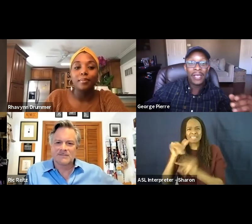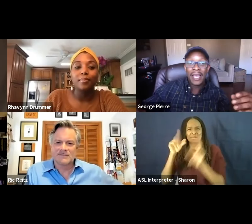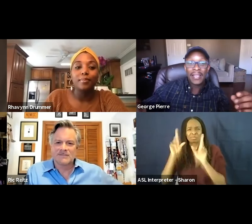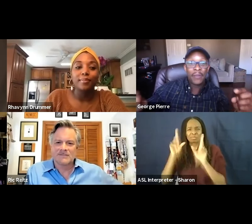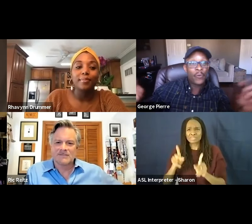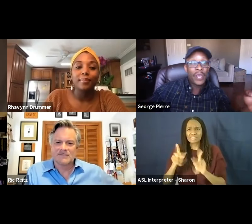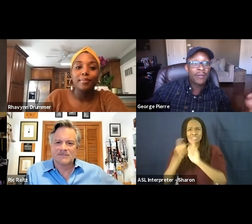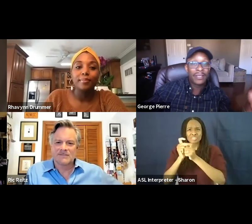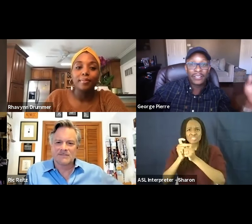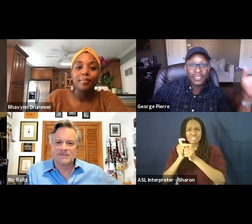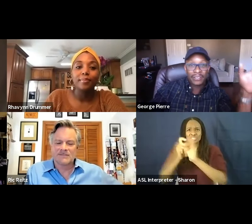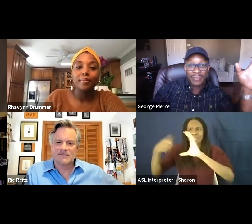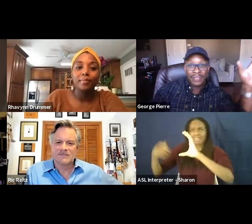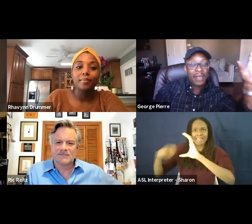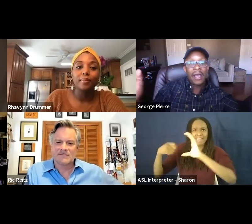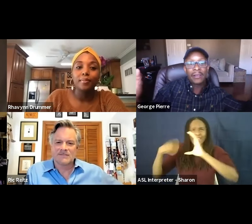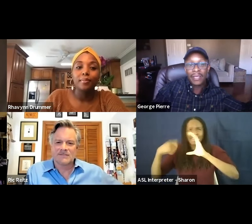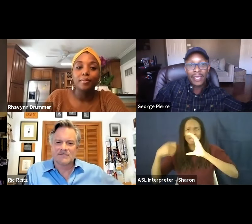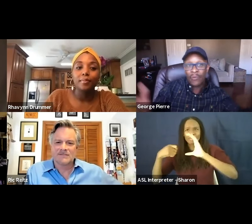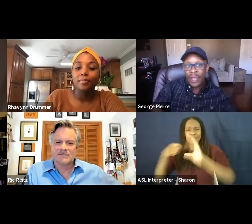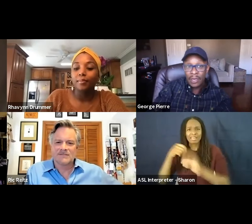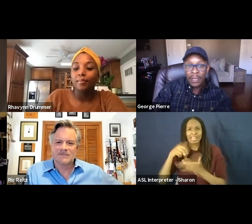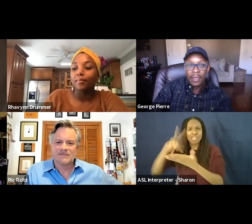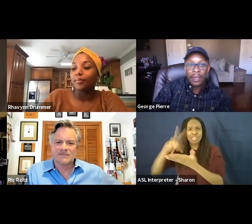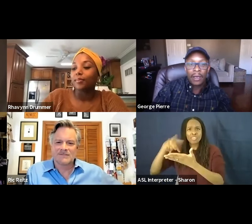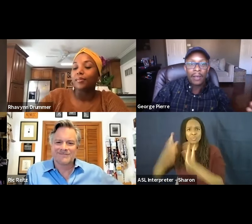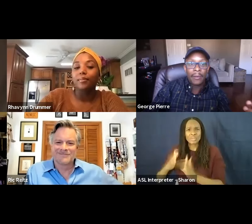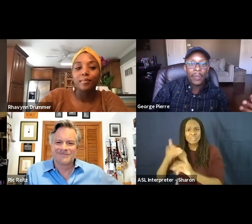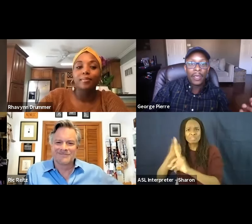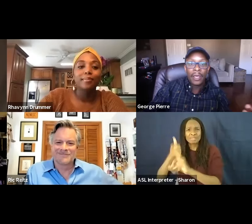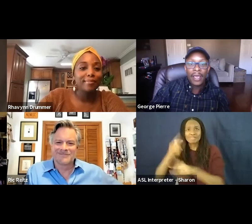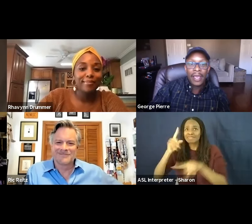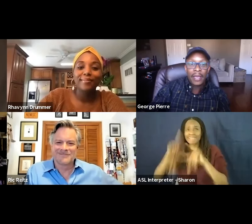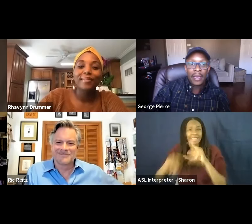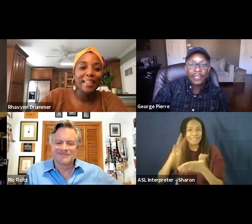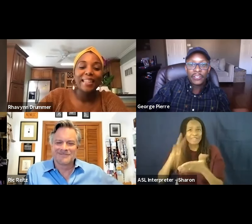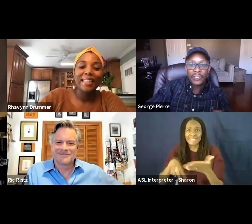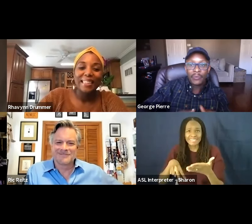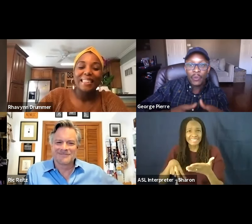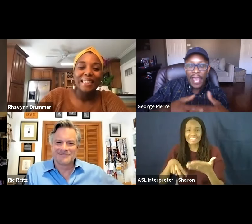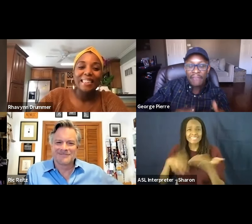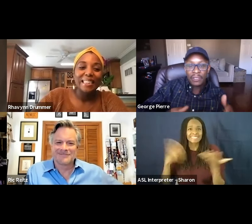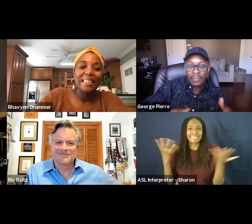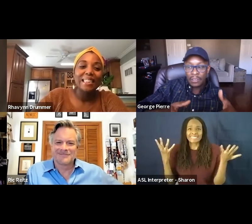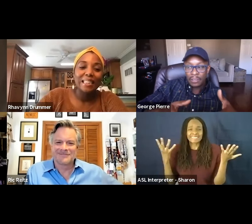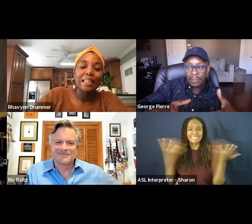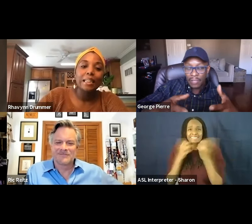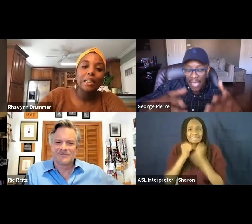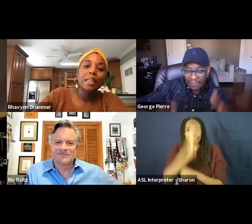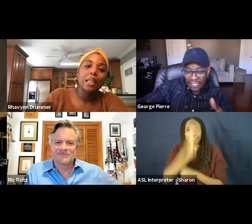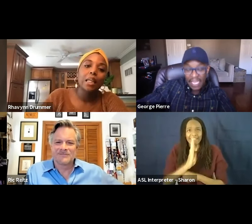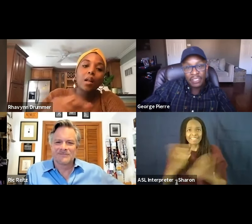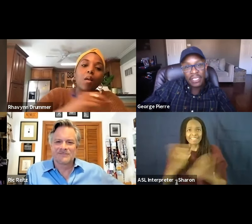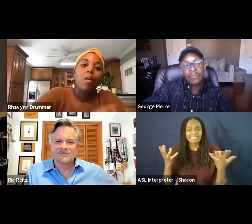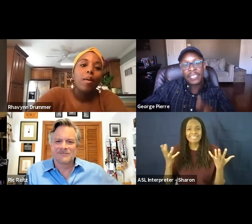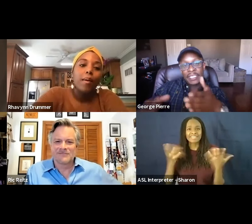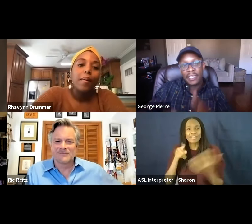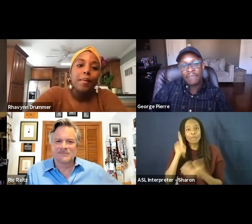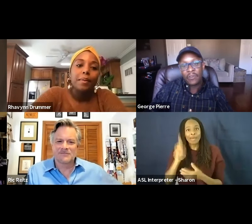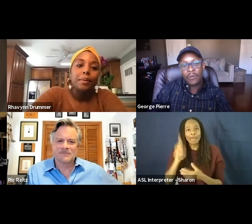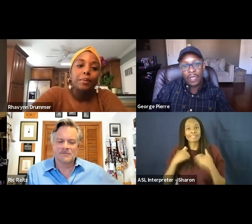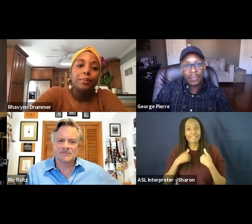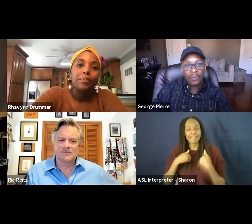camera and their reader is just, dear God, can't read. And it's just, you have to have the same standards